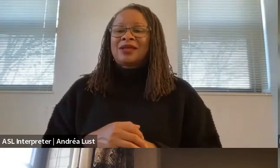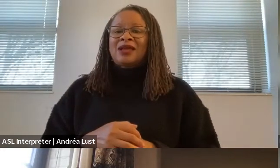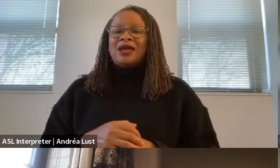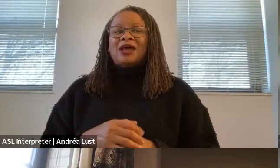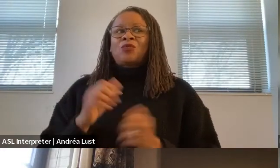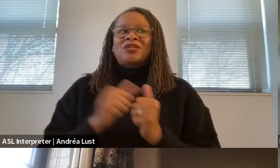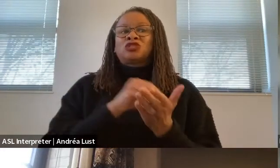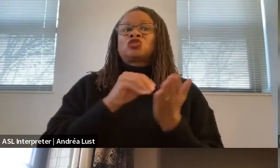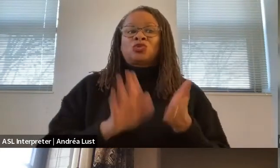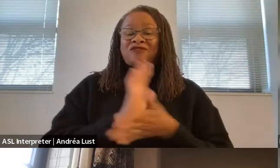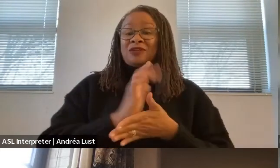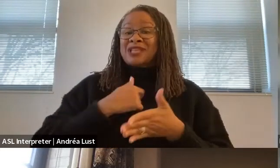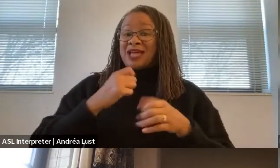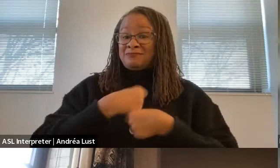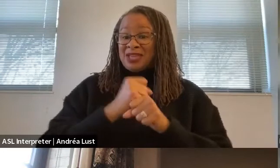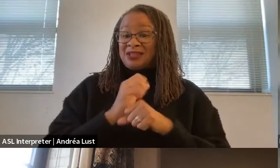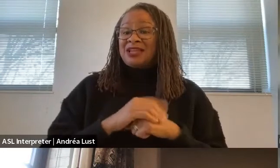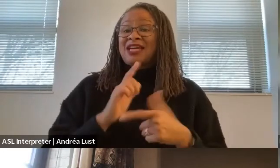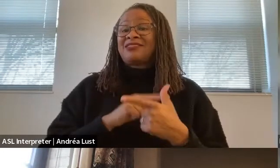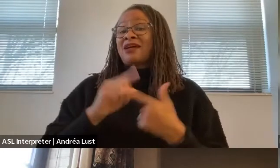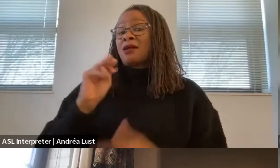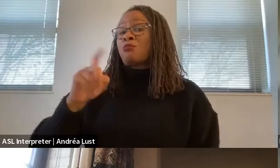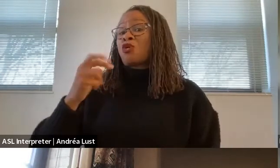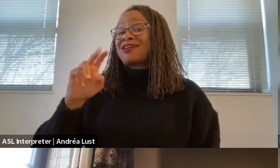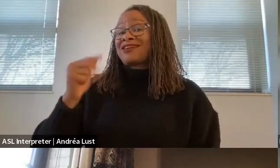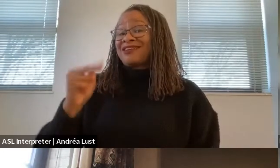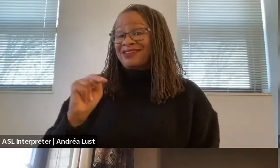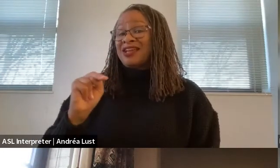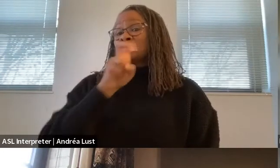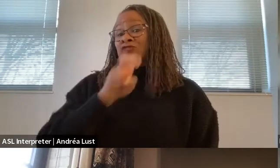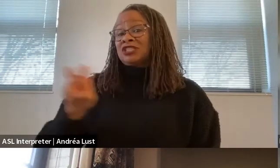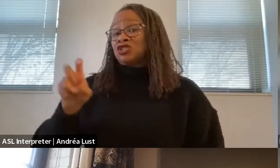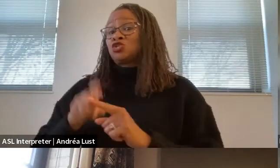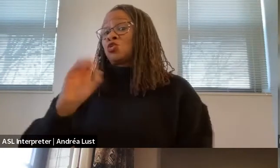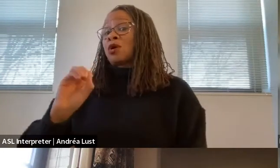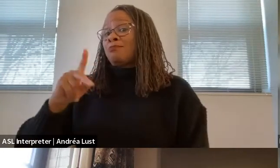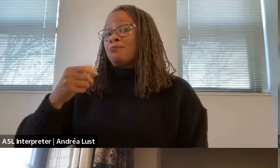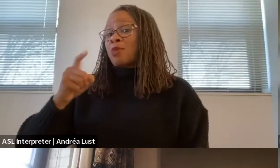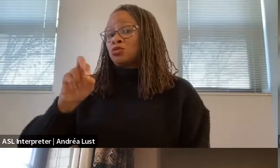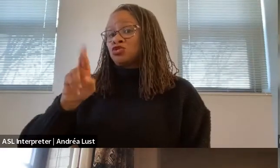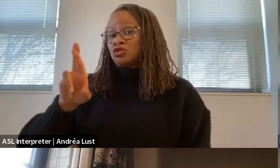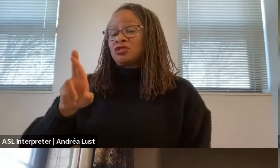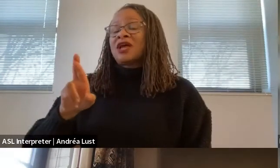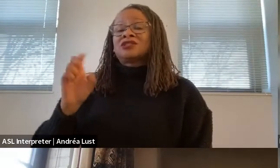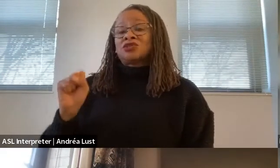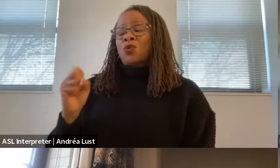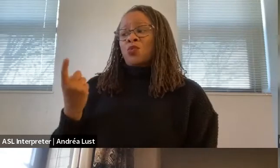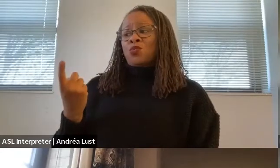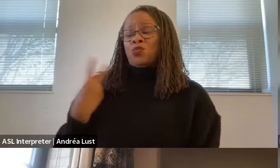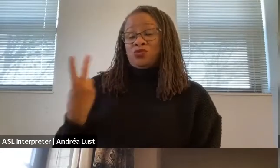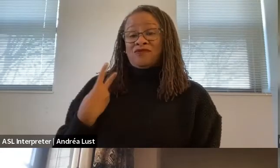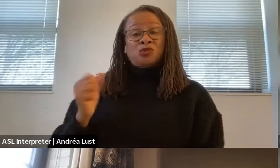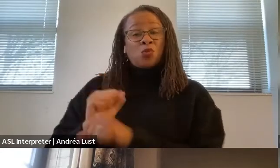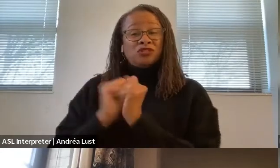made. And then Morgan transitioned into composing. And so basically we've been working together for 20 years. And